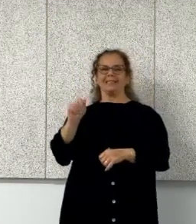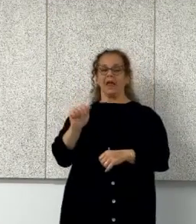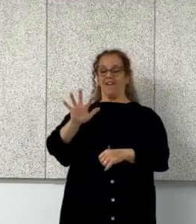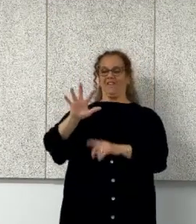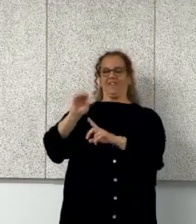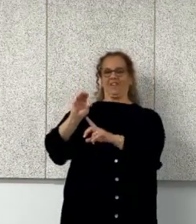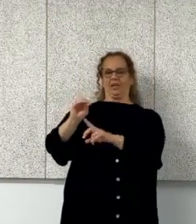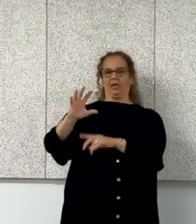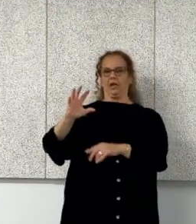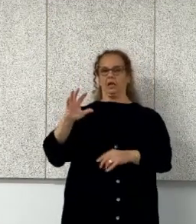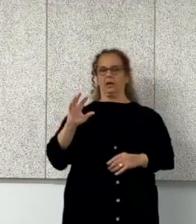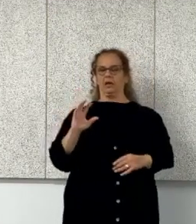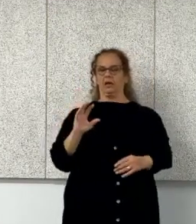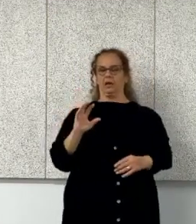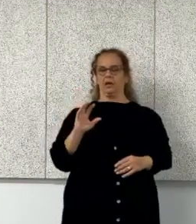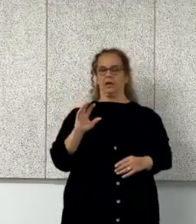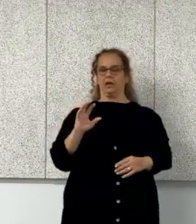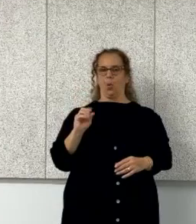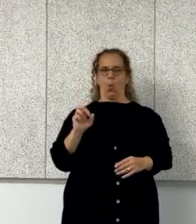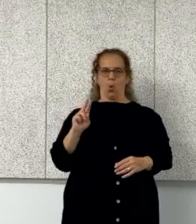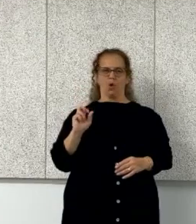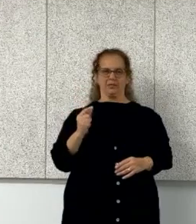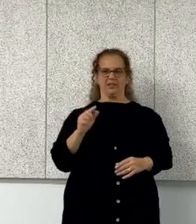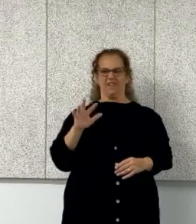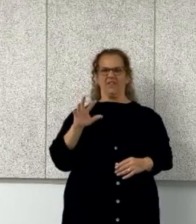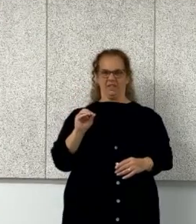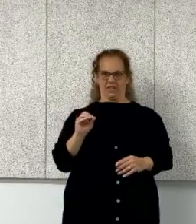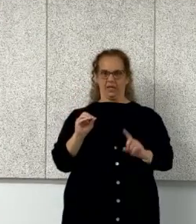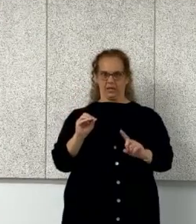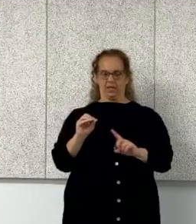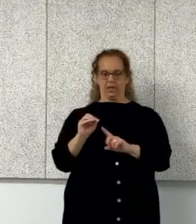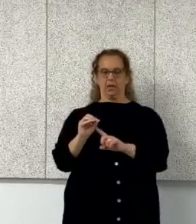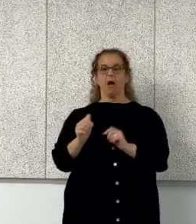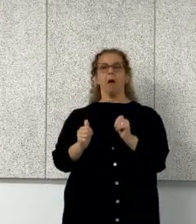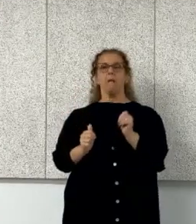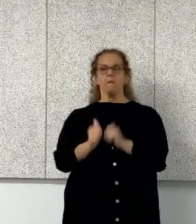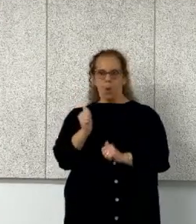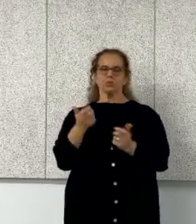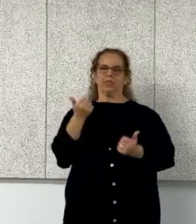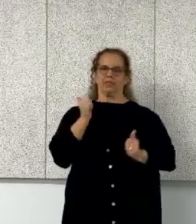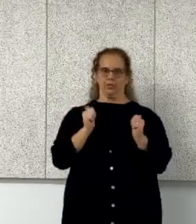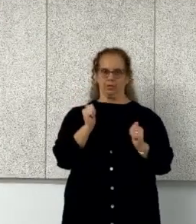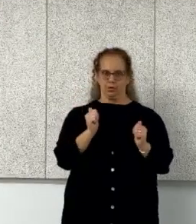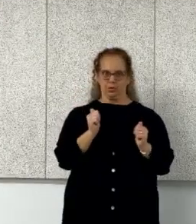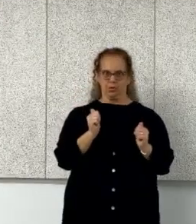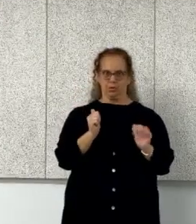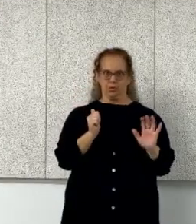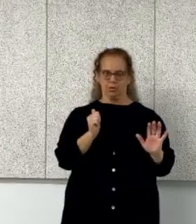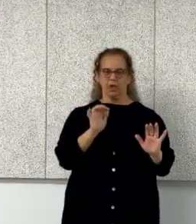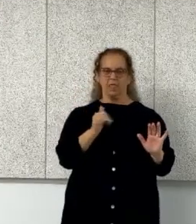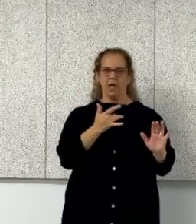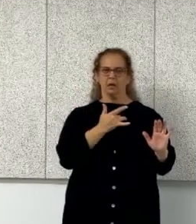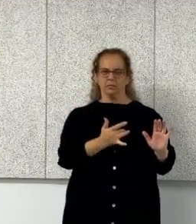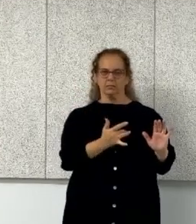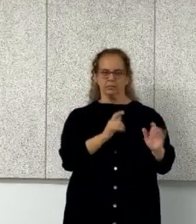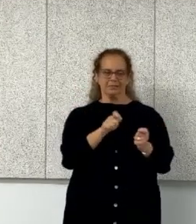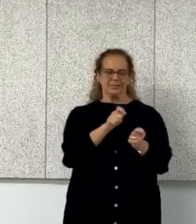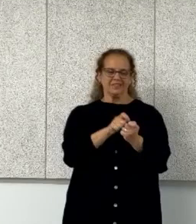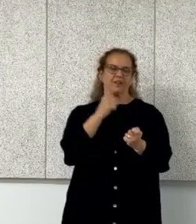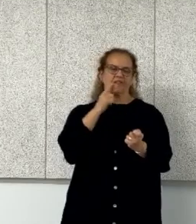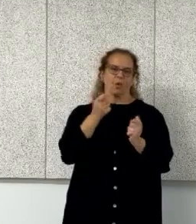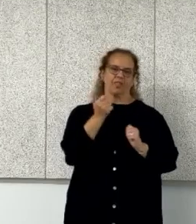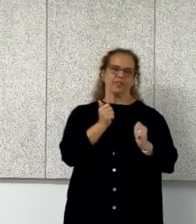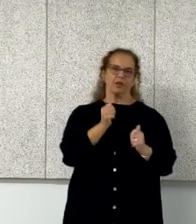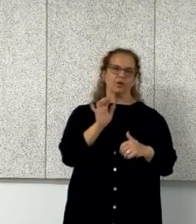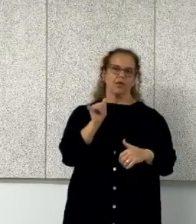organizations. Those were all of the arts, but a good number of them were theaters. And this is really the trend that we're seeing specifically for theaters too. Like,